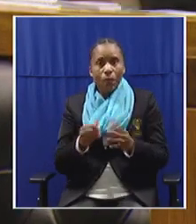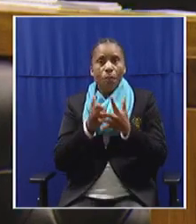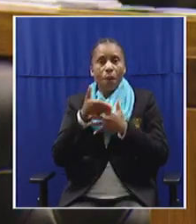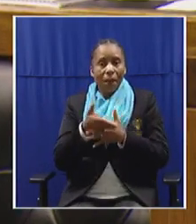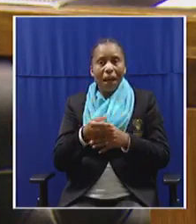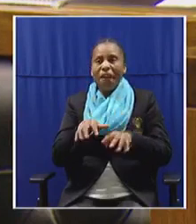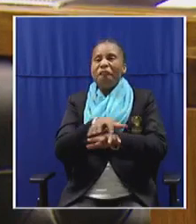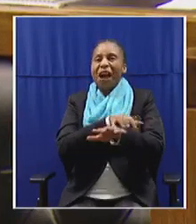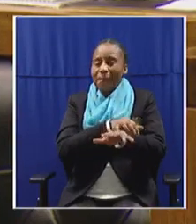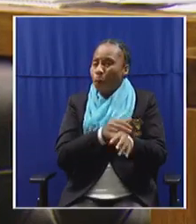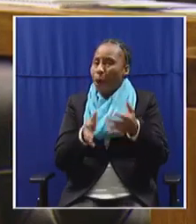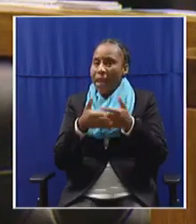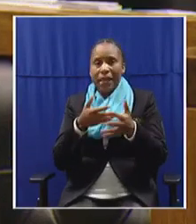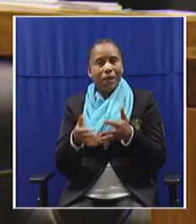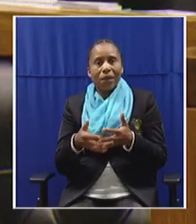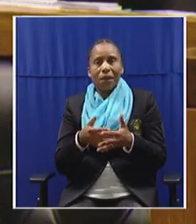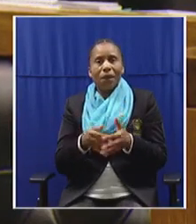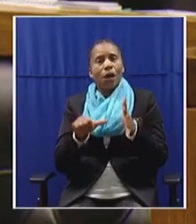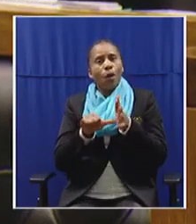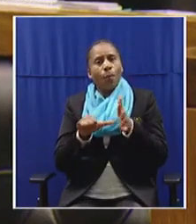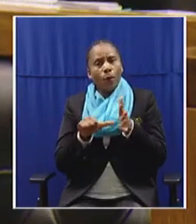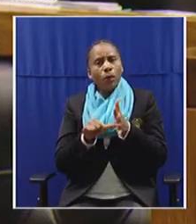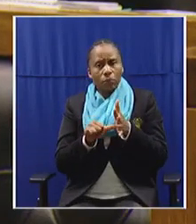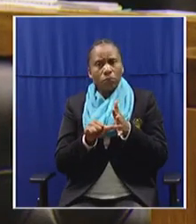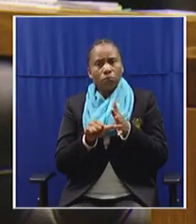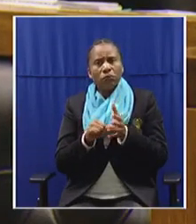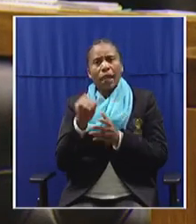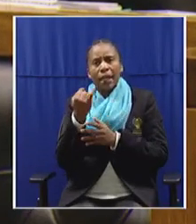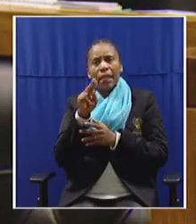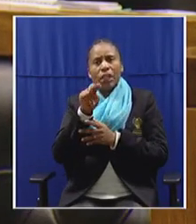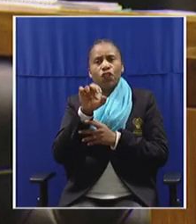whether it's this, it's important to take an insurance.